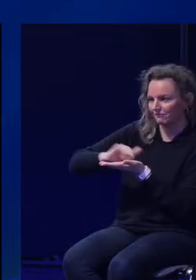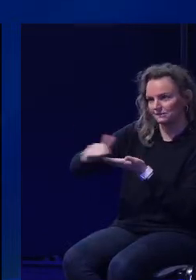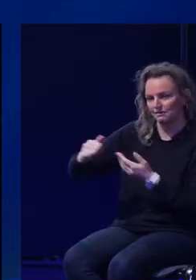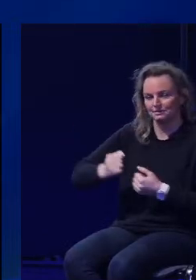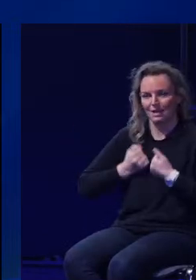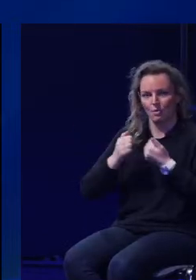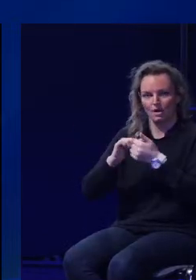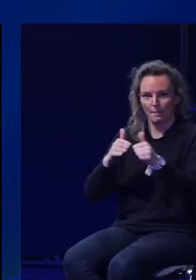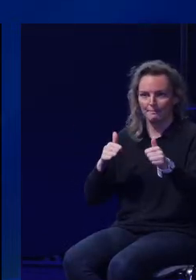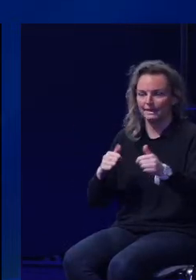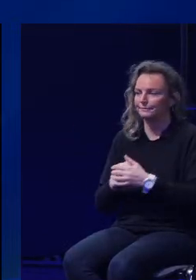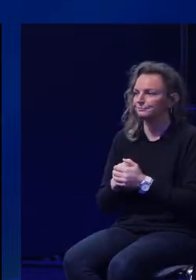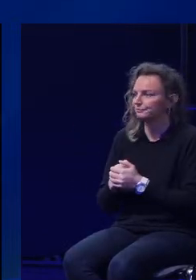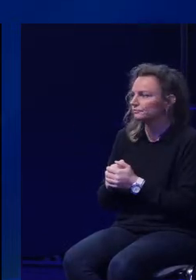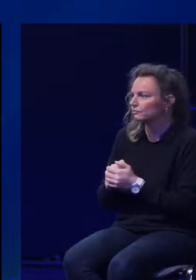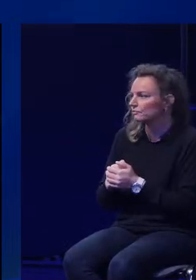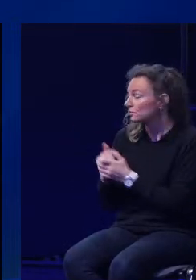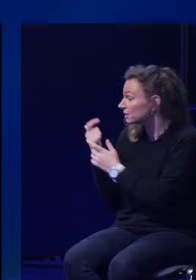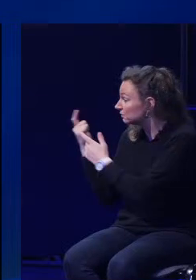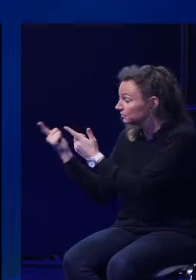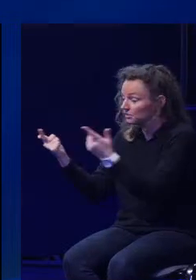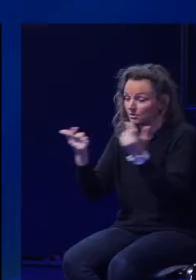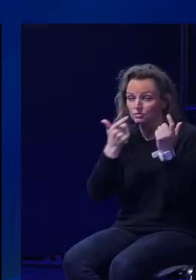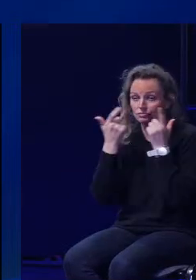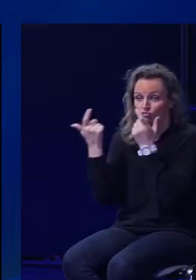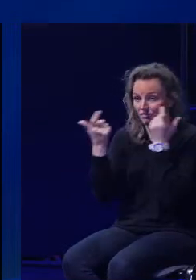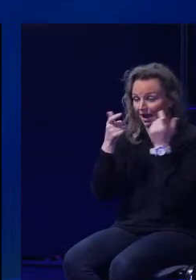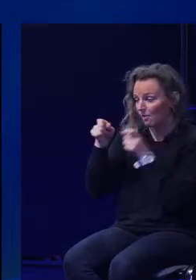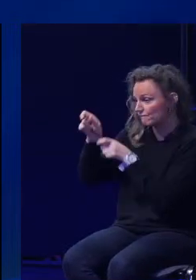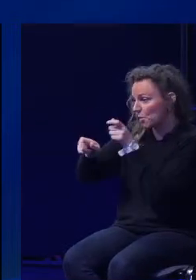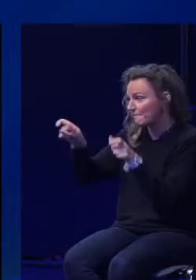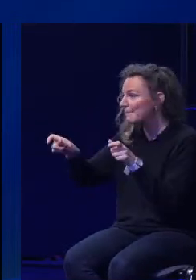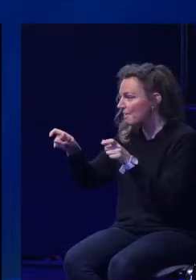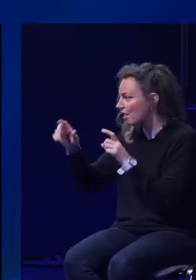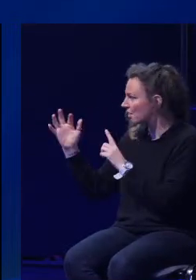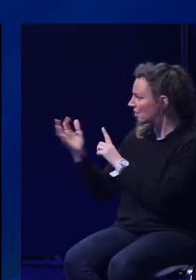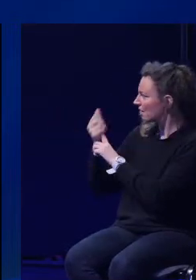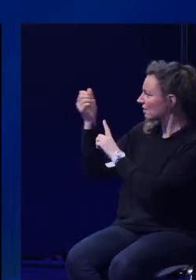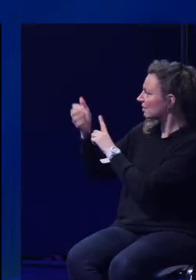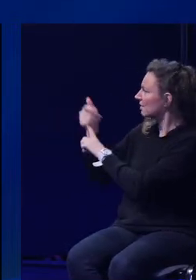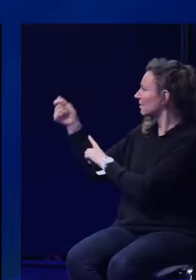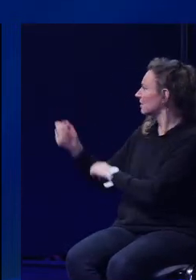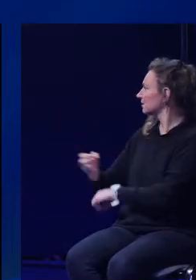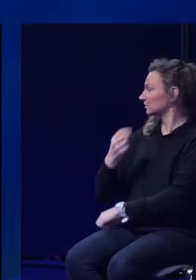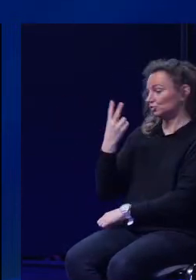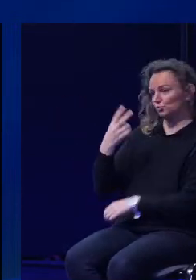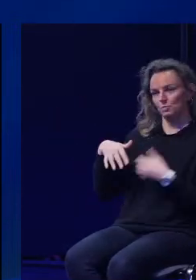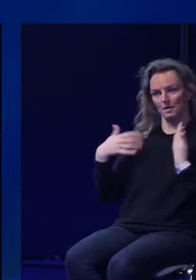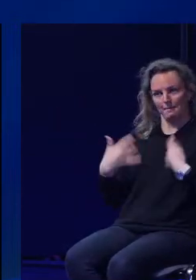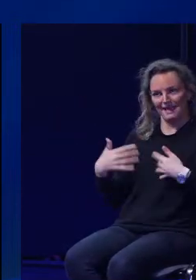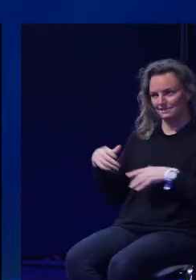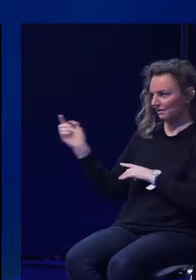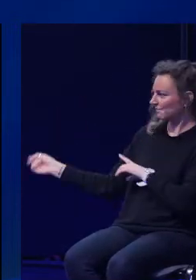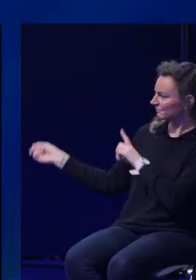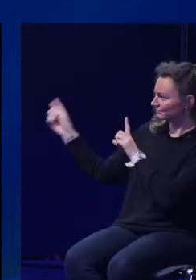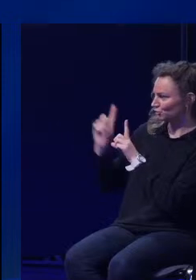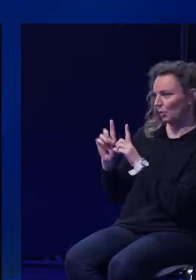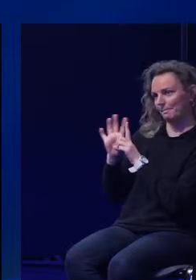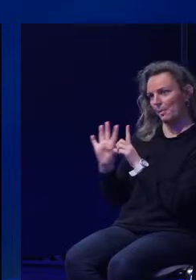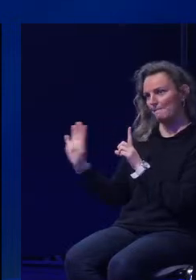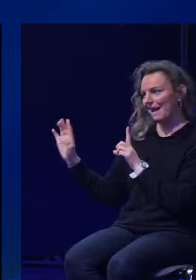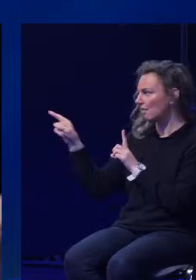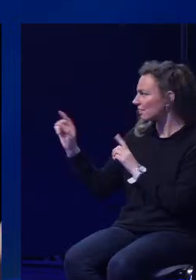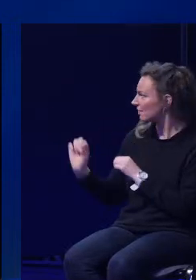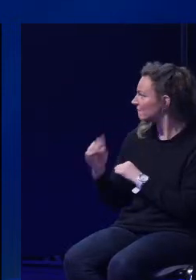so we looked around for some people that would join me on the panel, and we found 2 amazing ones, I think. First of all,